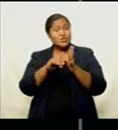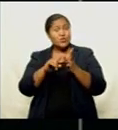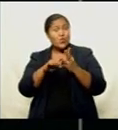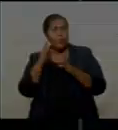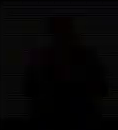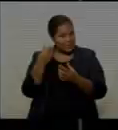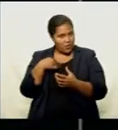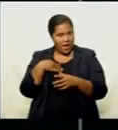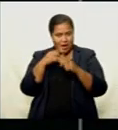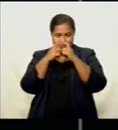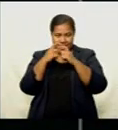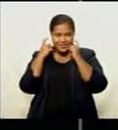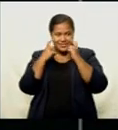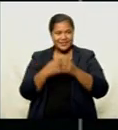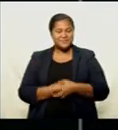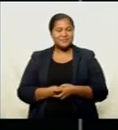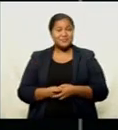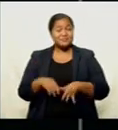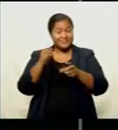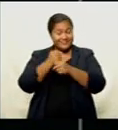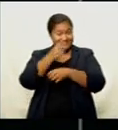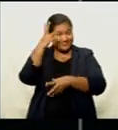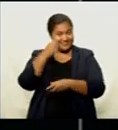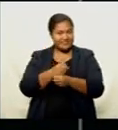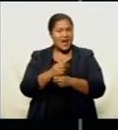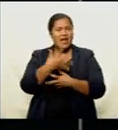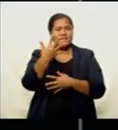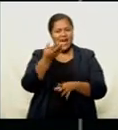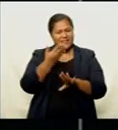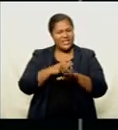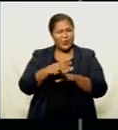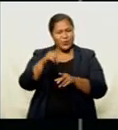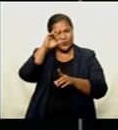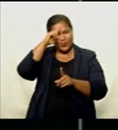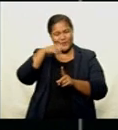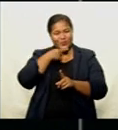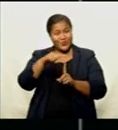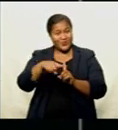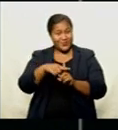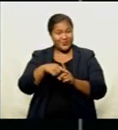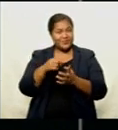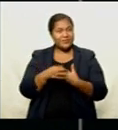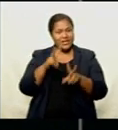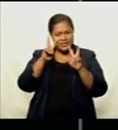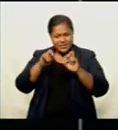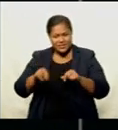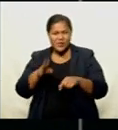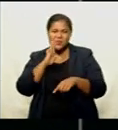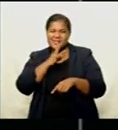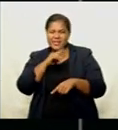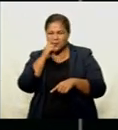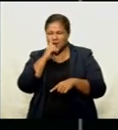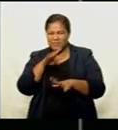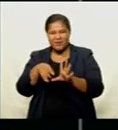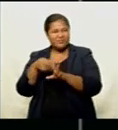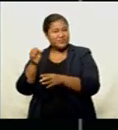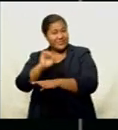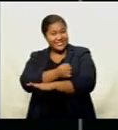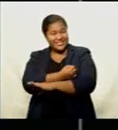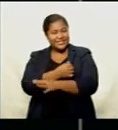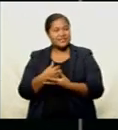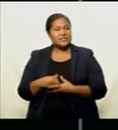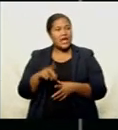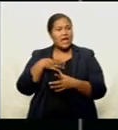D.C. reopens. And recapping our main stories, 5 new cases of COVID-19, search on for missing fishing vessel crew, and